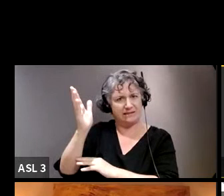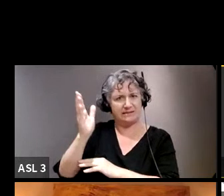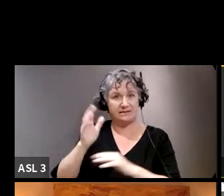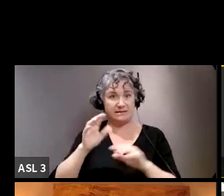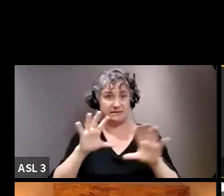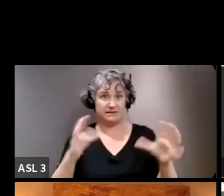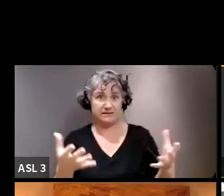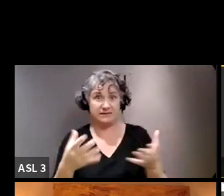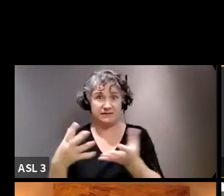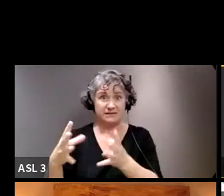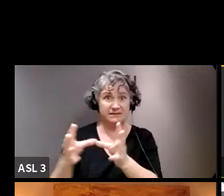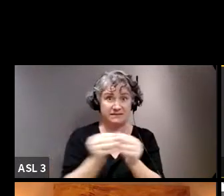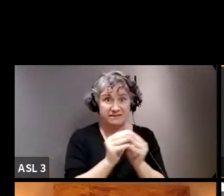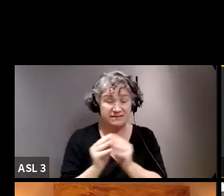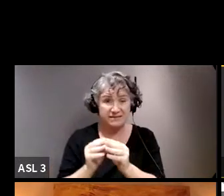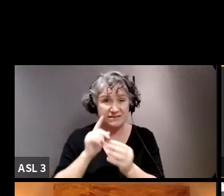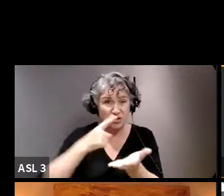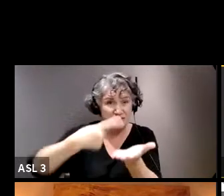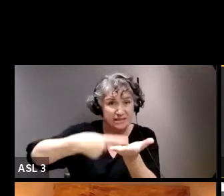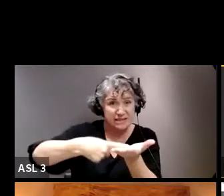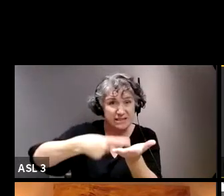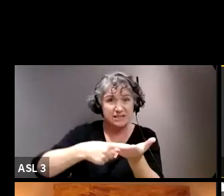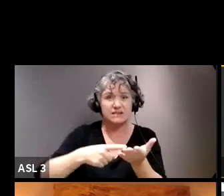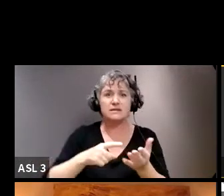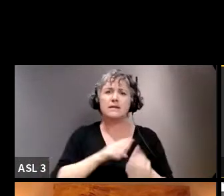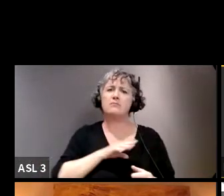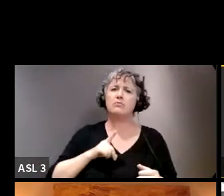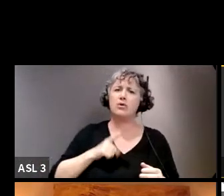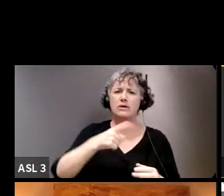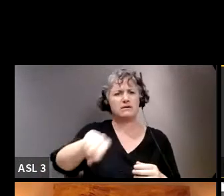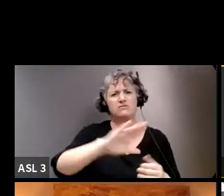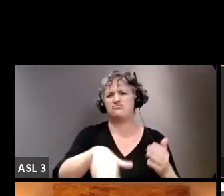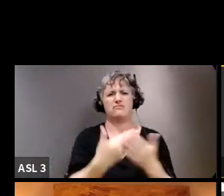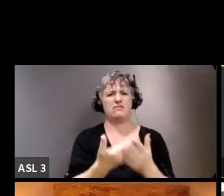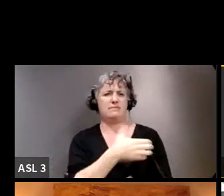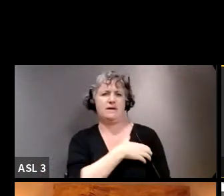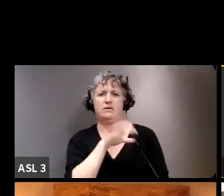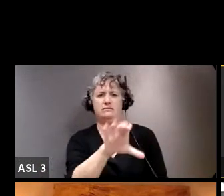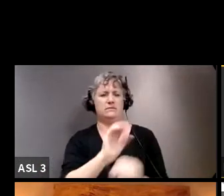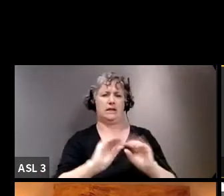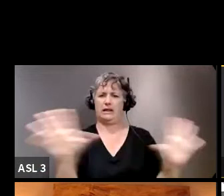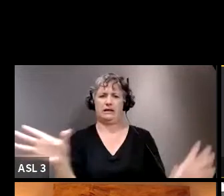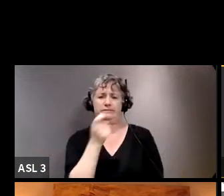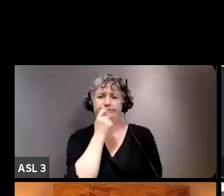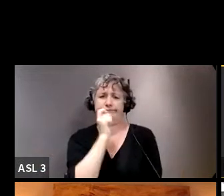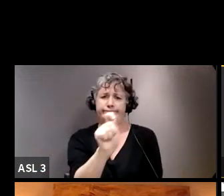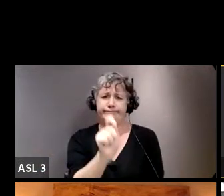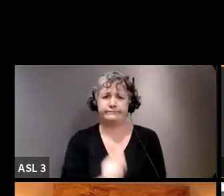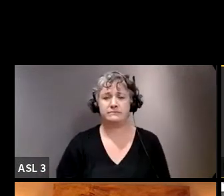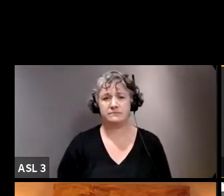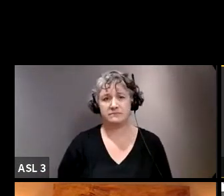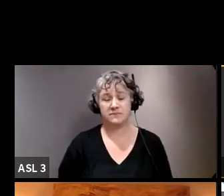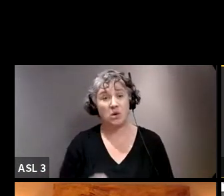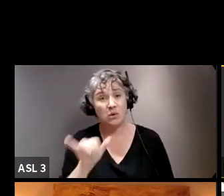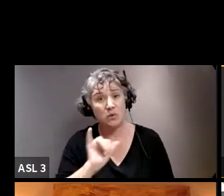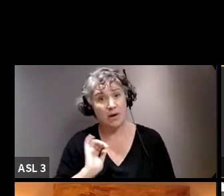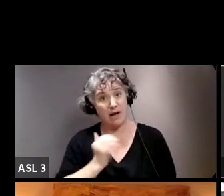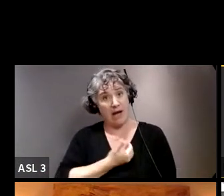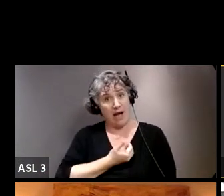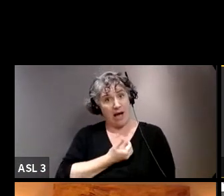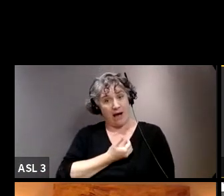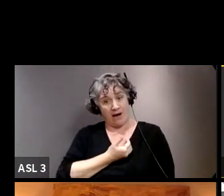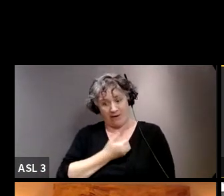a forum for discussion and where board members hold all the power it is also an insult to the time that delegates have spent